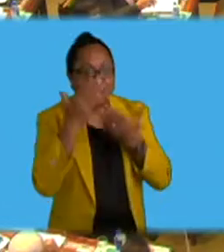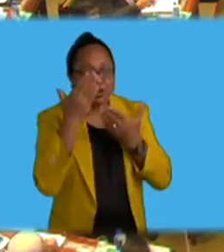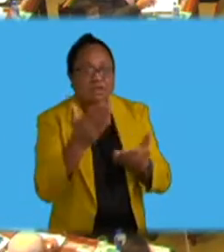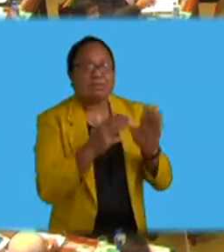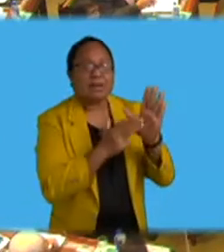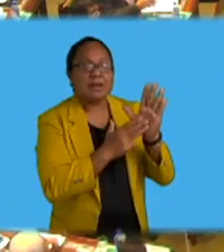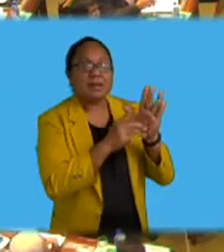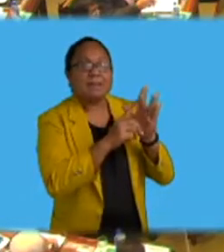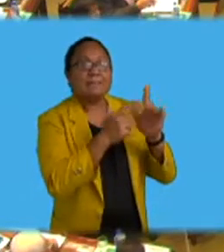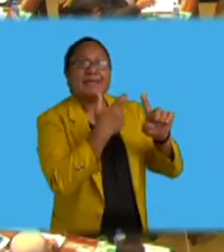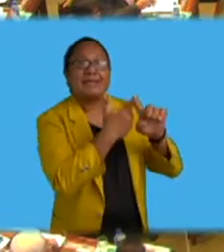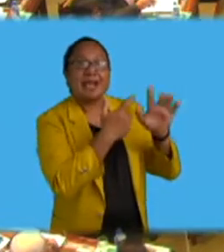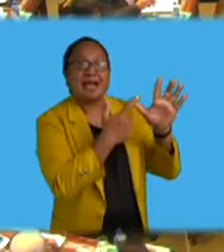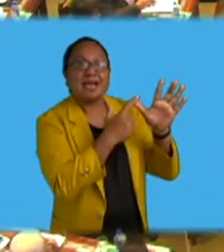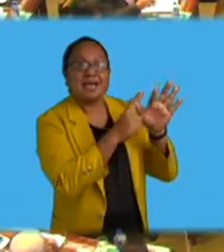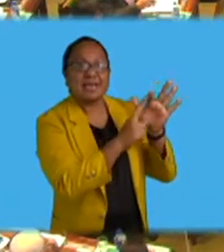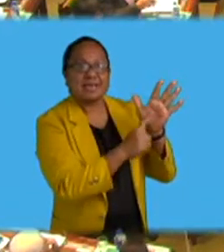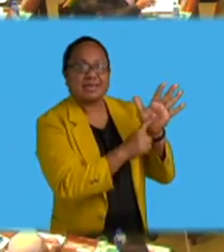Kaleleweru.